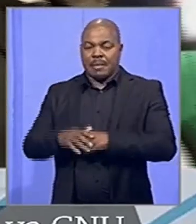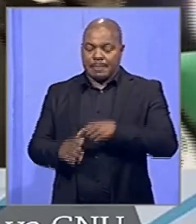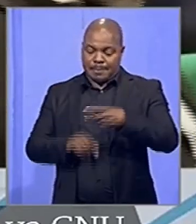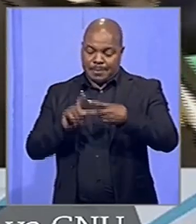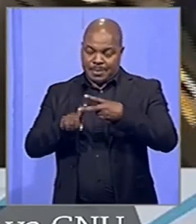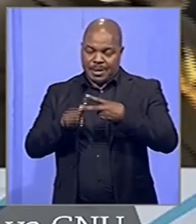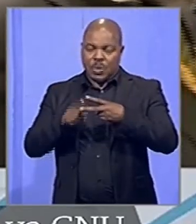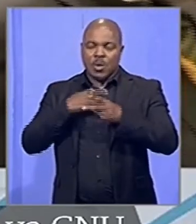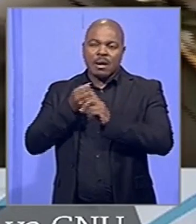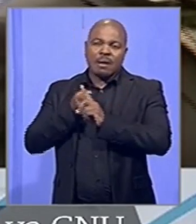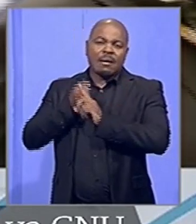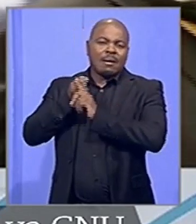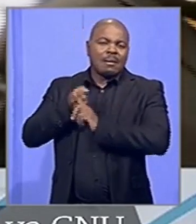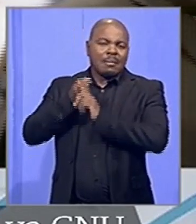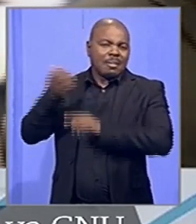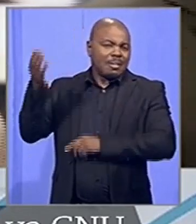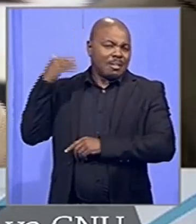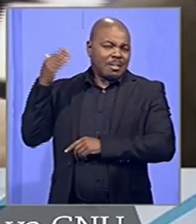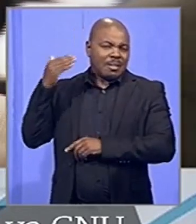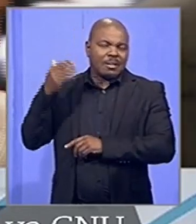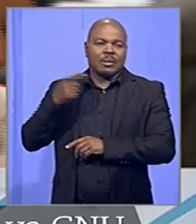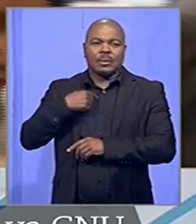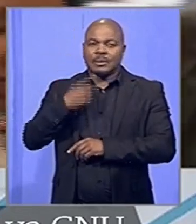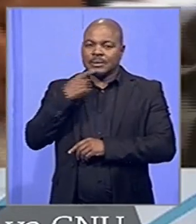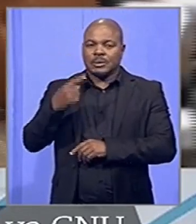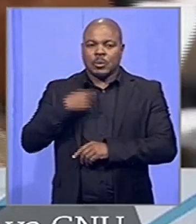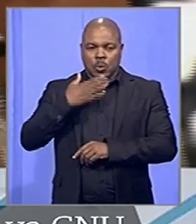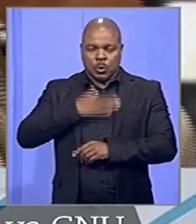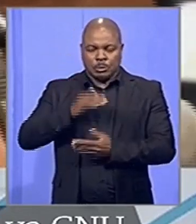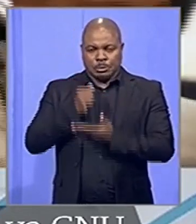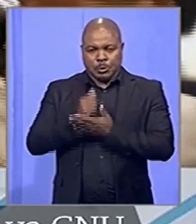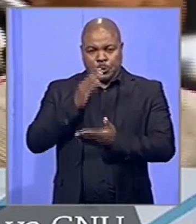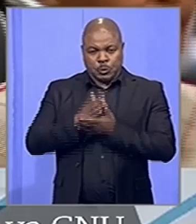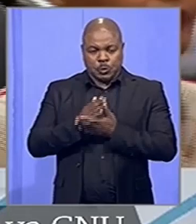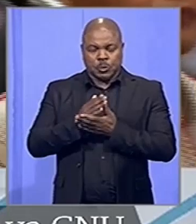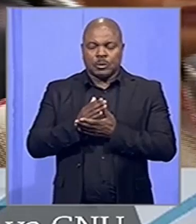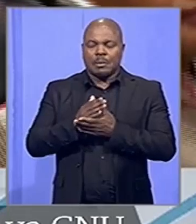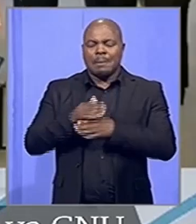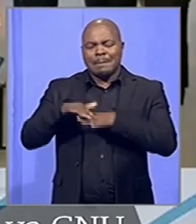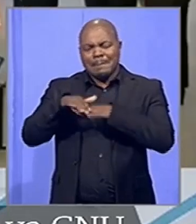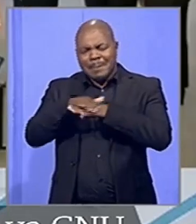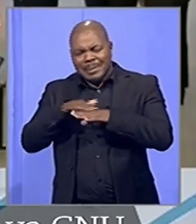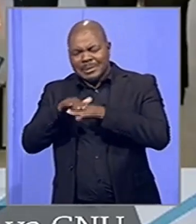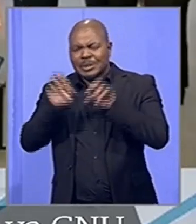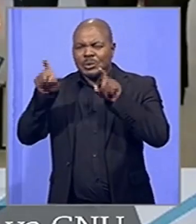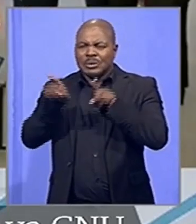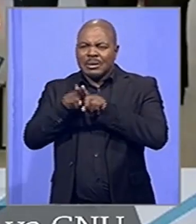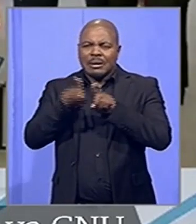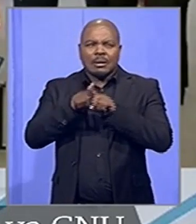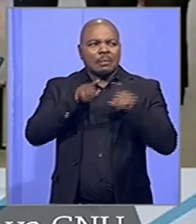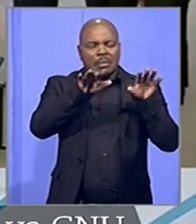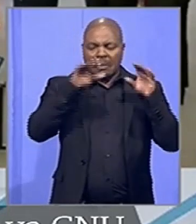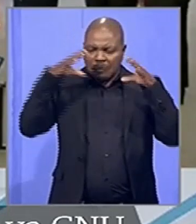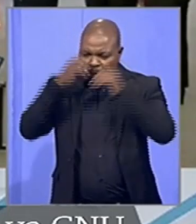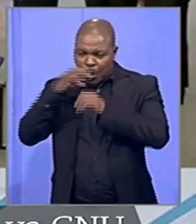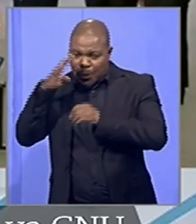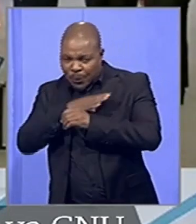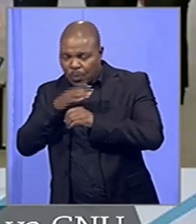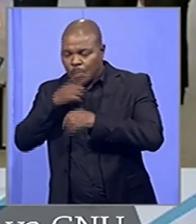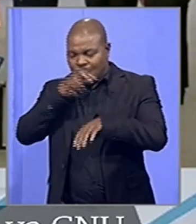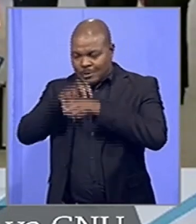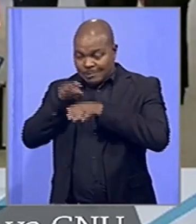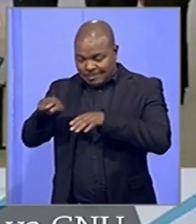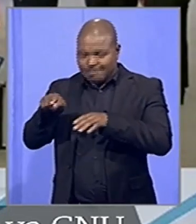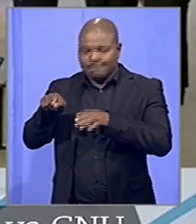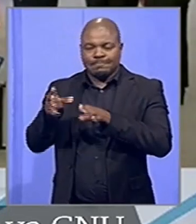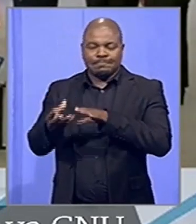we campaigned on an agenda of making sure that some very basic issues that hardly get attention in politics do get that